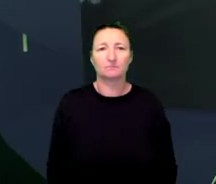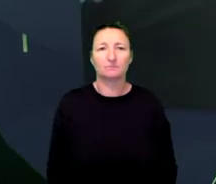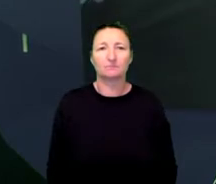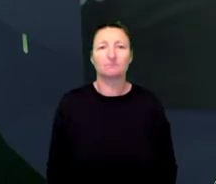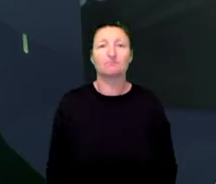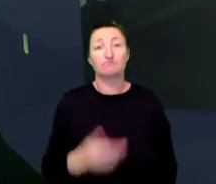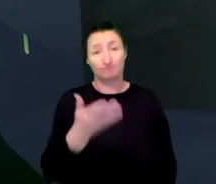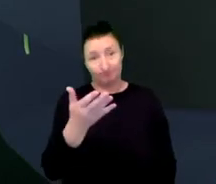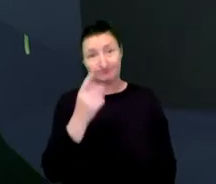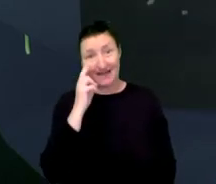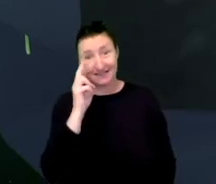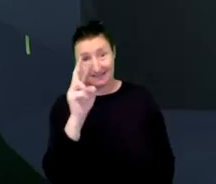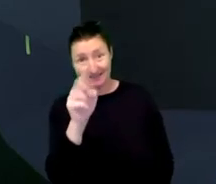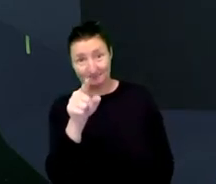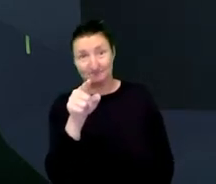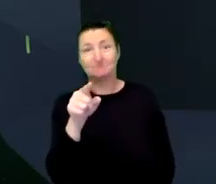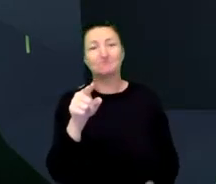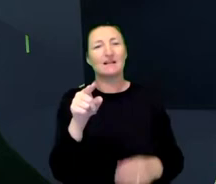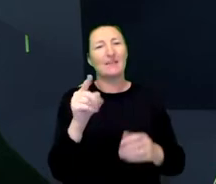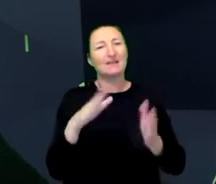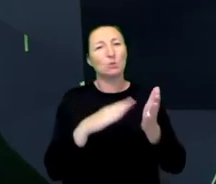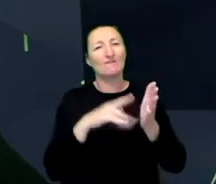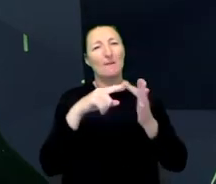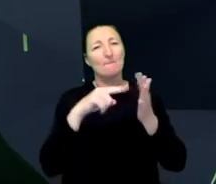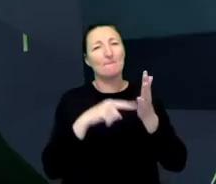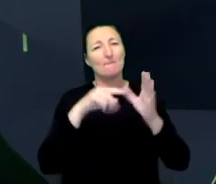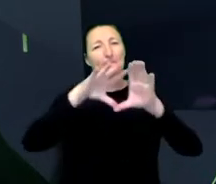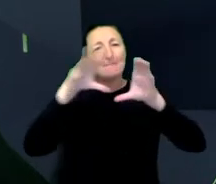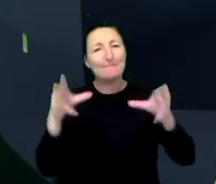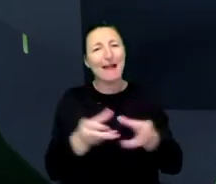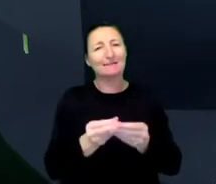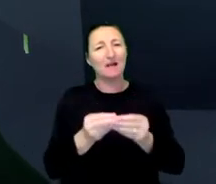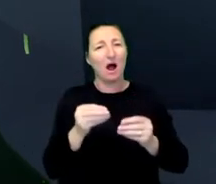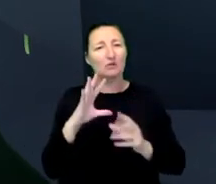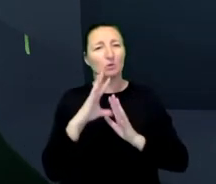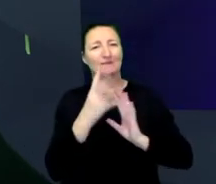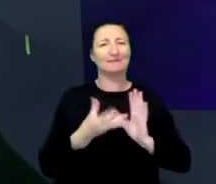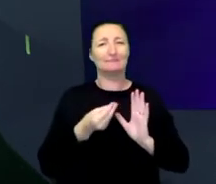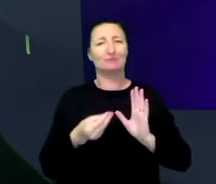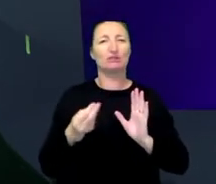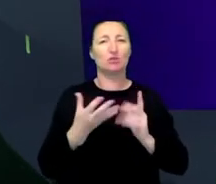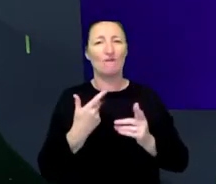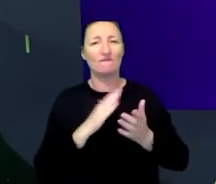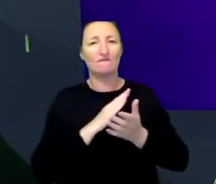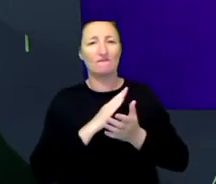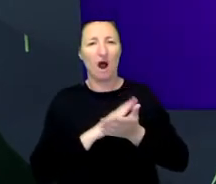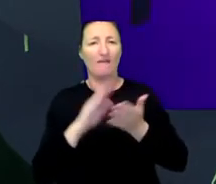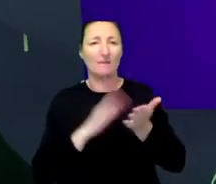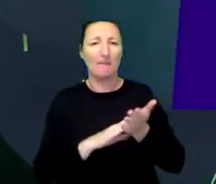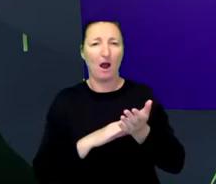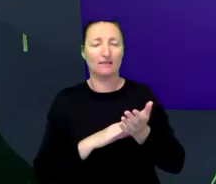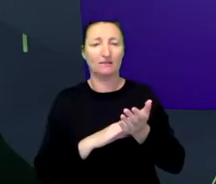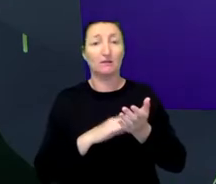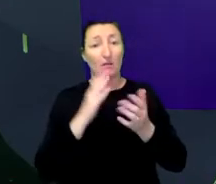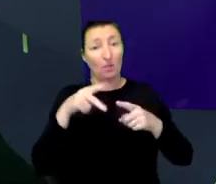as I was saying before, in this kind of meta spirit of Hivemind, what we brought with us today, our tool, is Hivemind